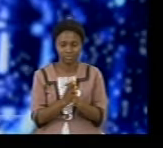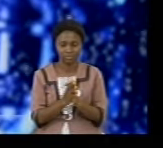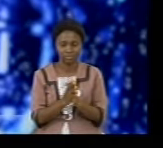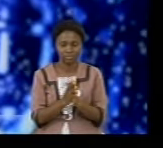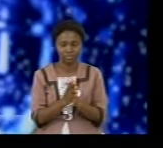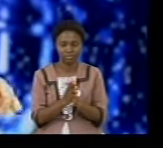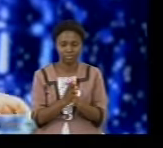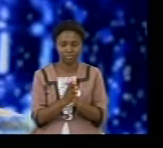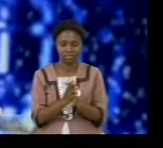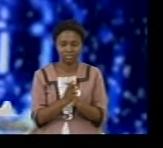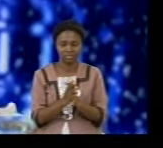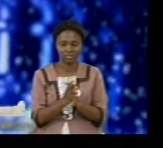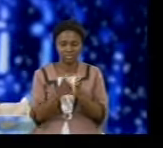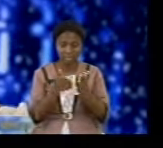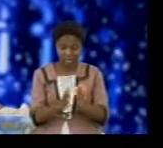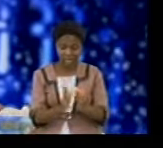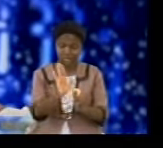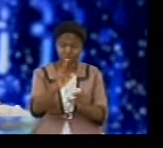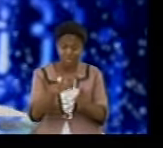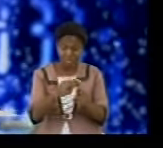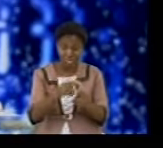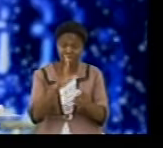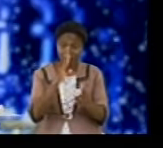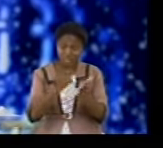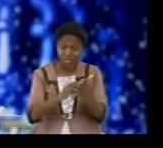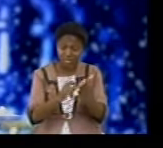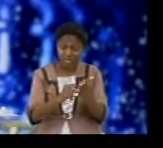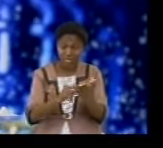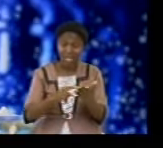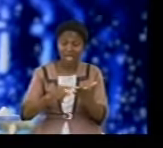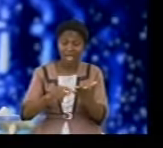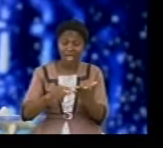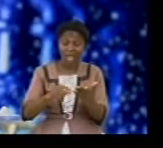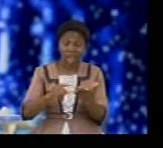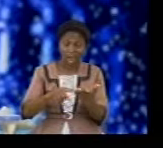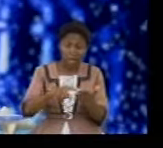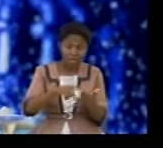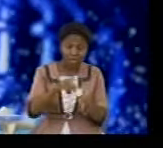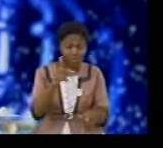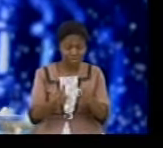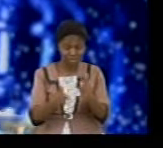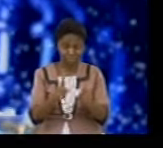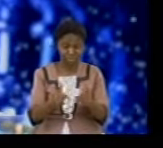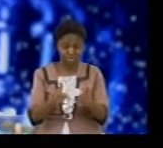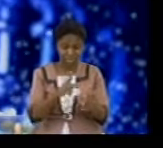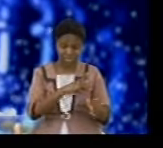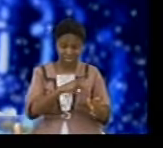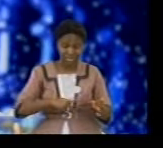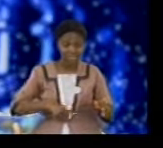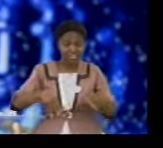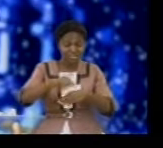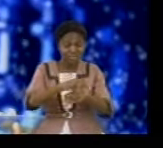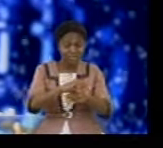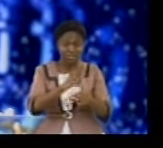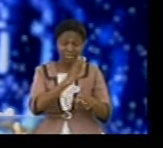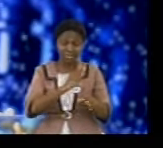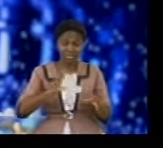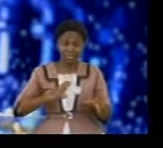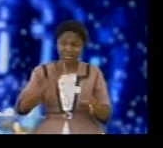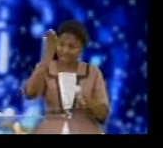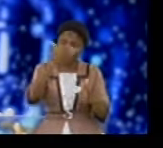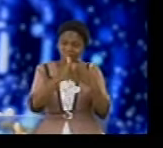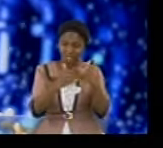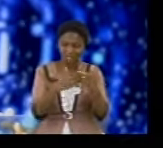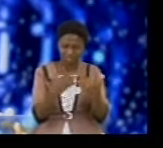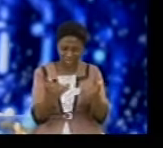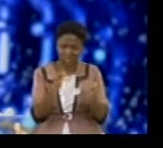Let your name be written among the kingdom citizens over there in heaven.